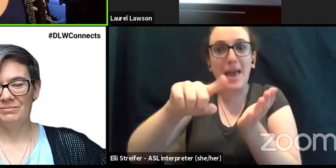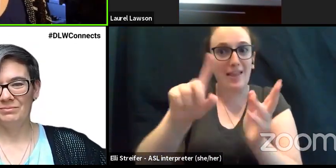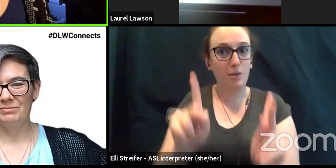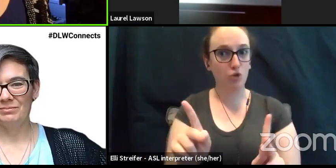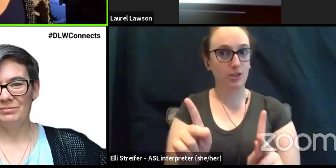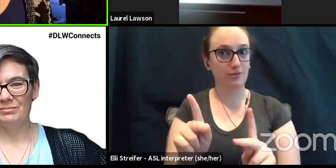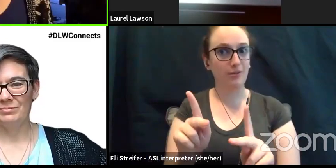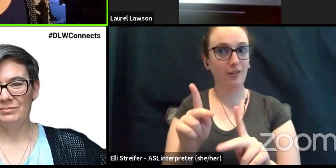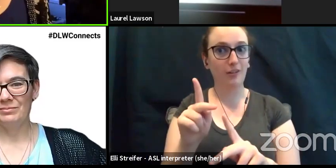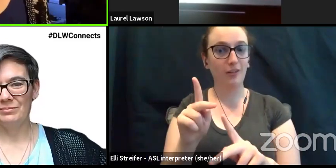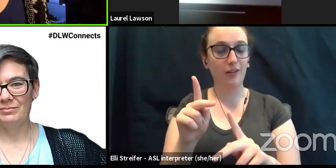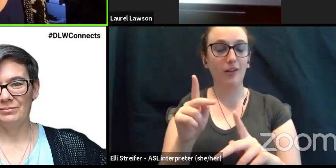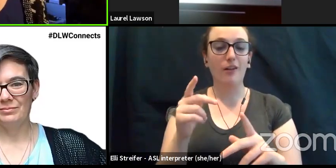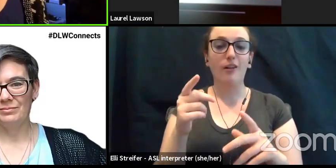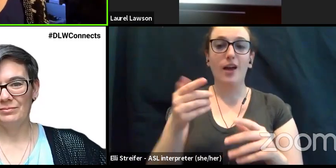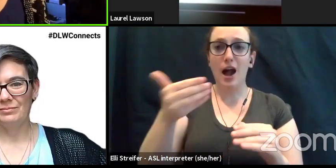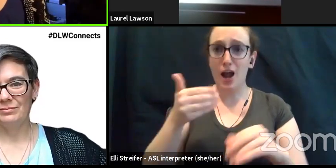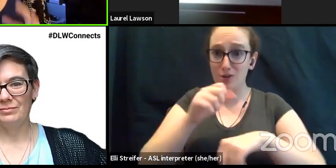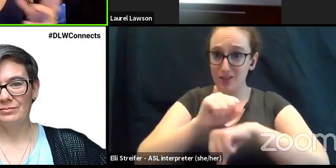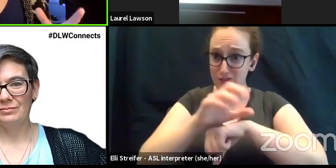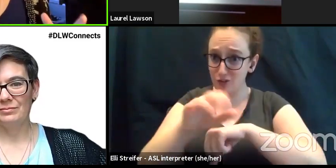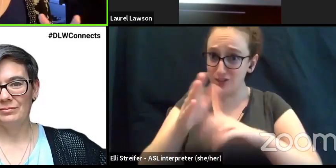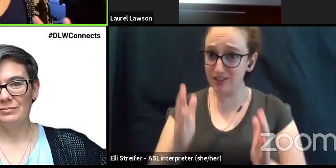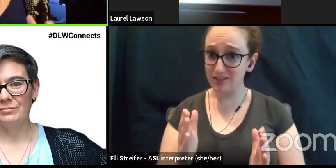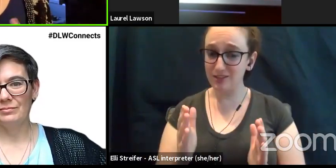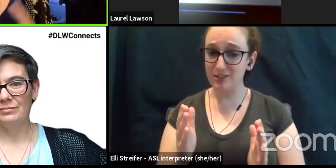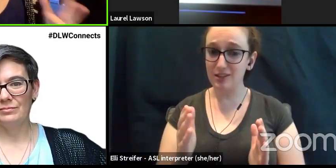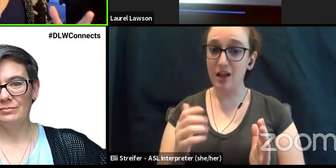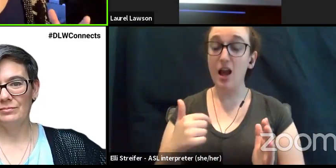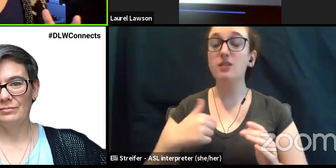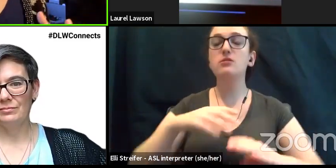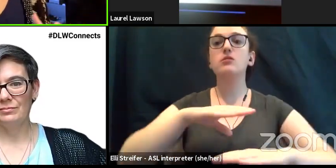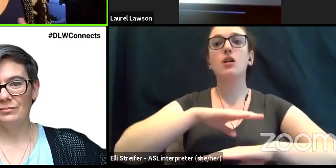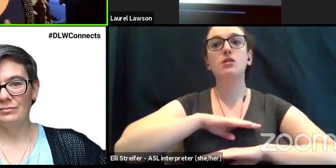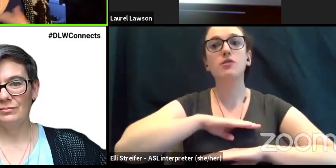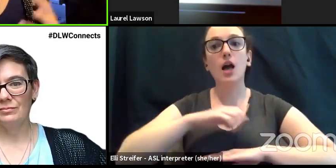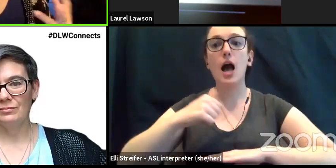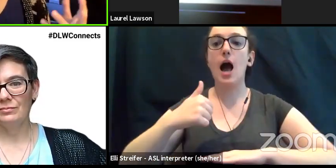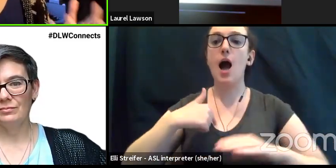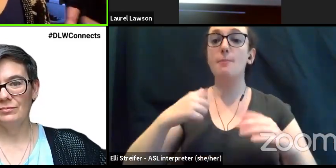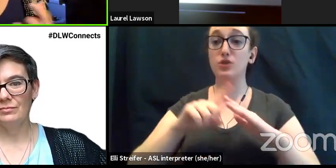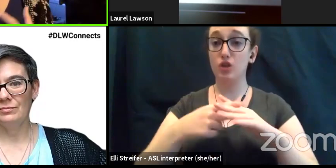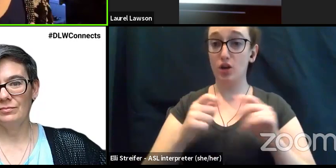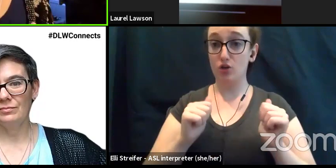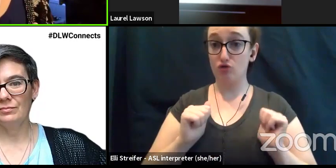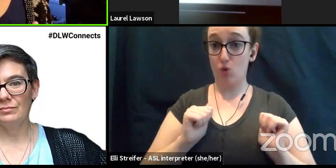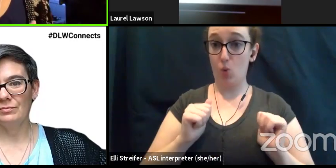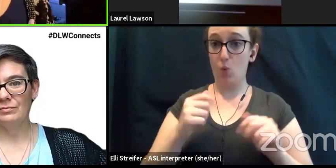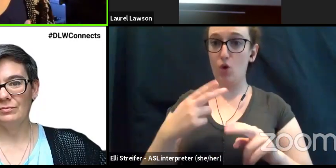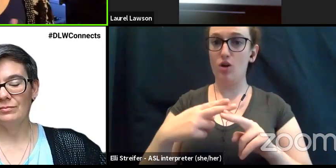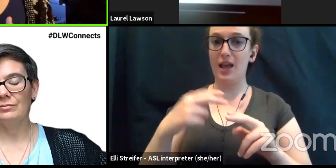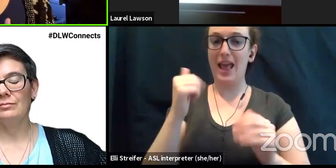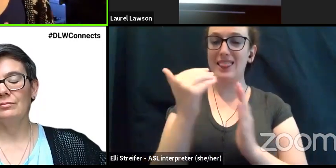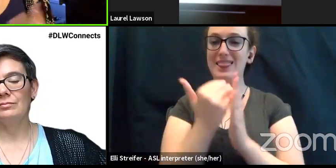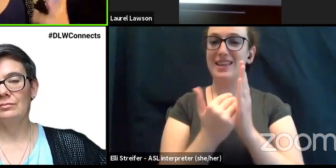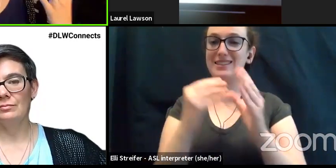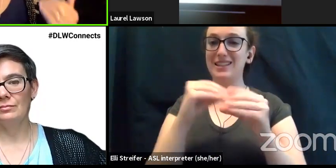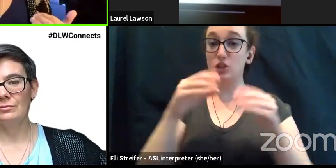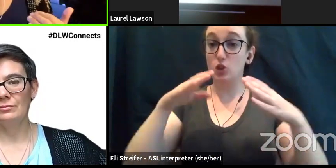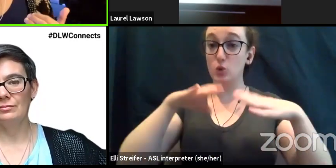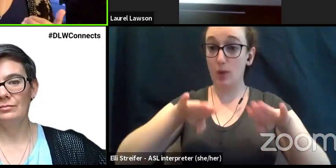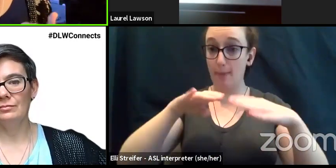also reminds me of how satisfying it was. I'm working on a show called A Lesson in Swimming with a 3-time stroke survivor who